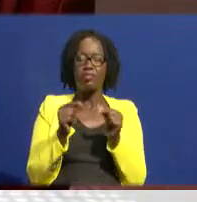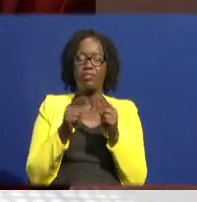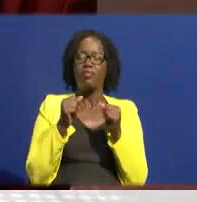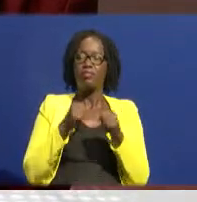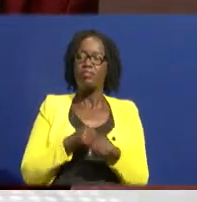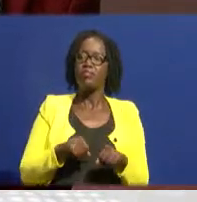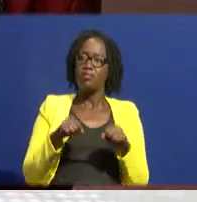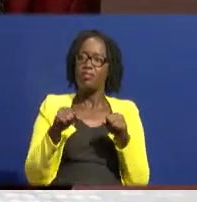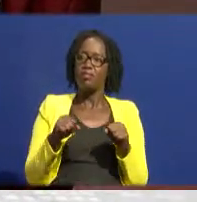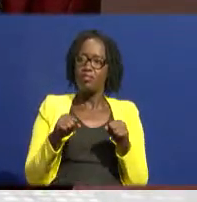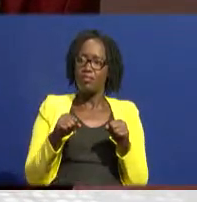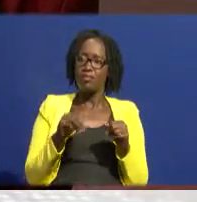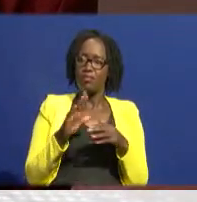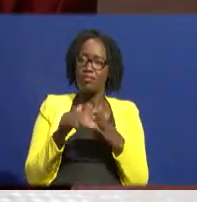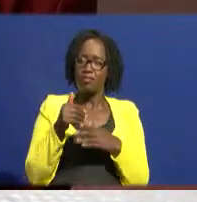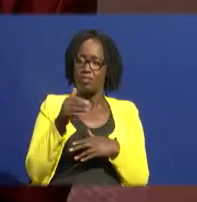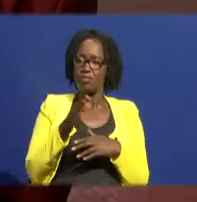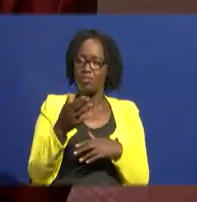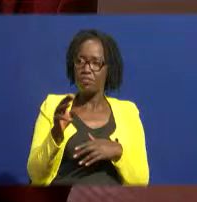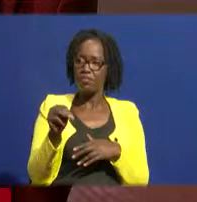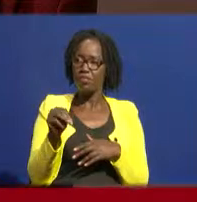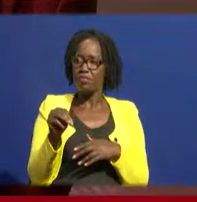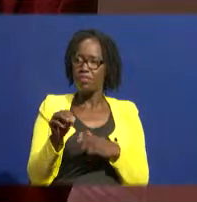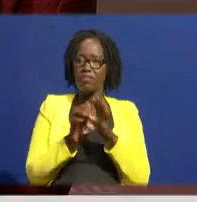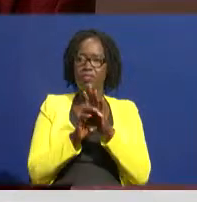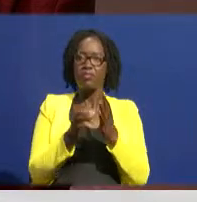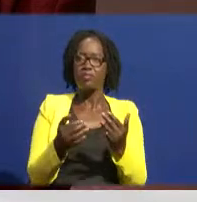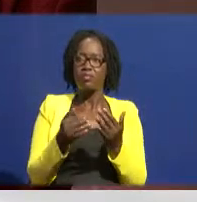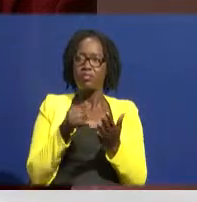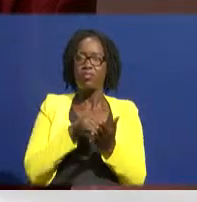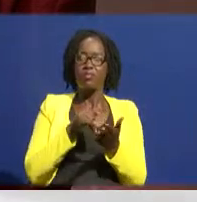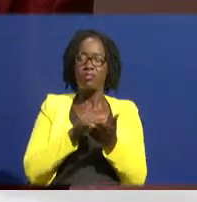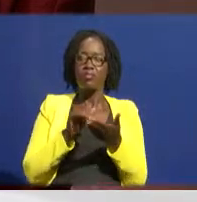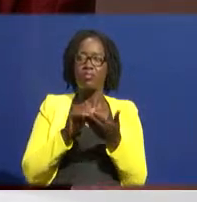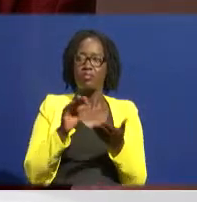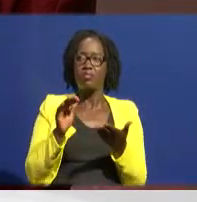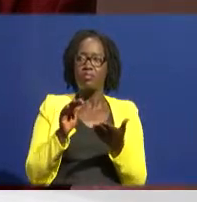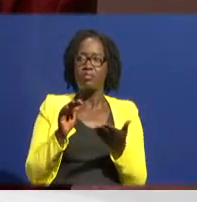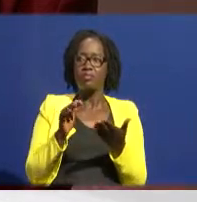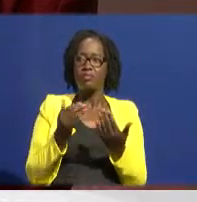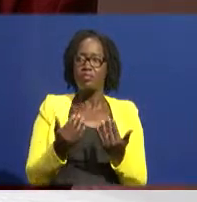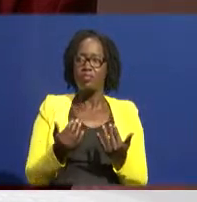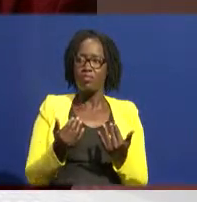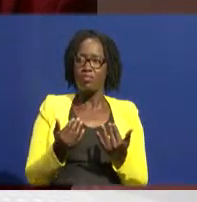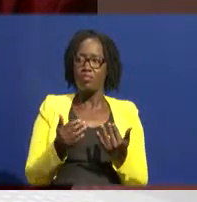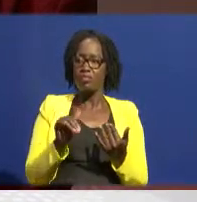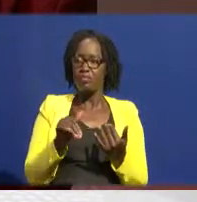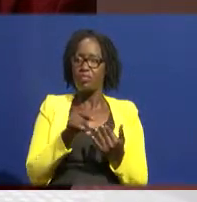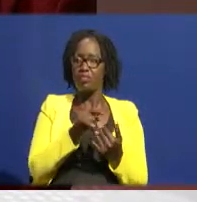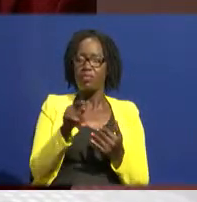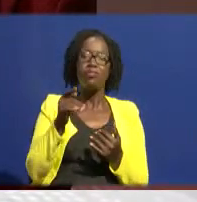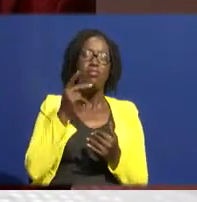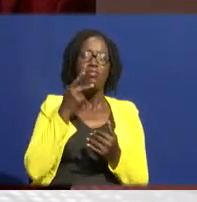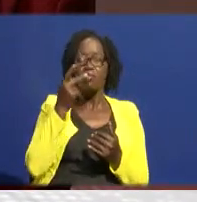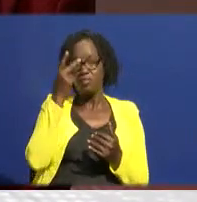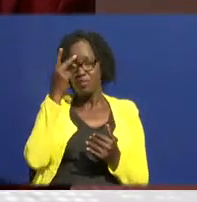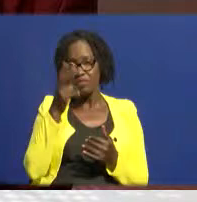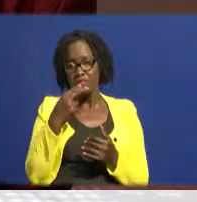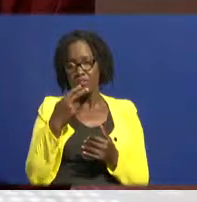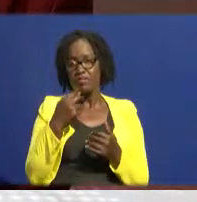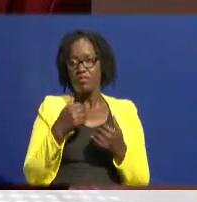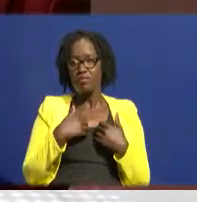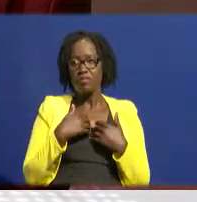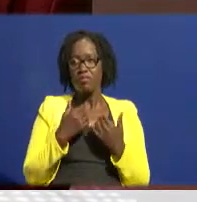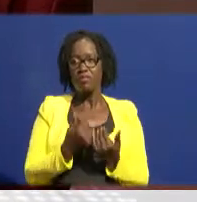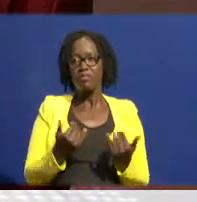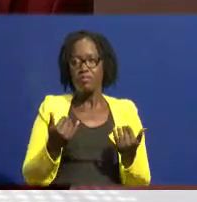able to reach out to them? Like now we are emphasizing so much, even at this time, that those parents who have their